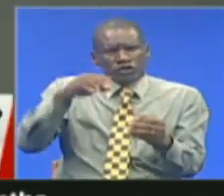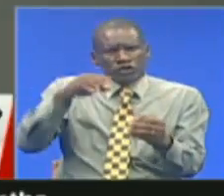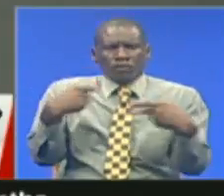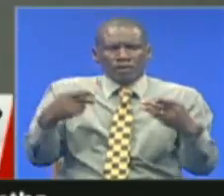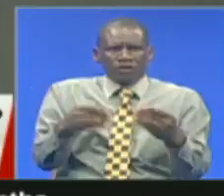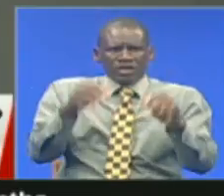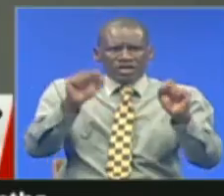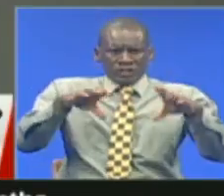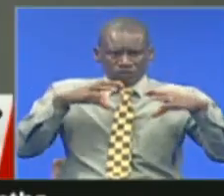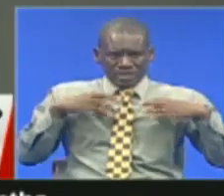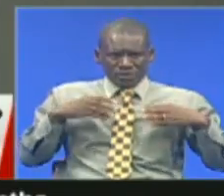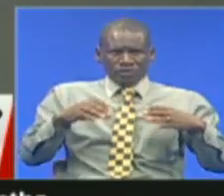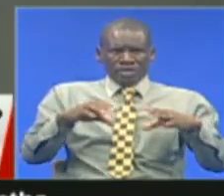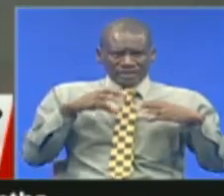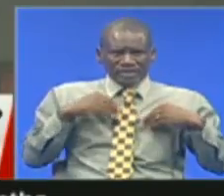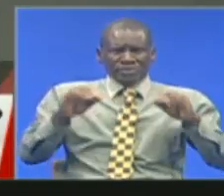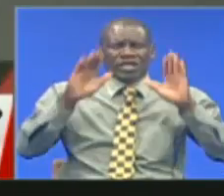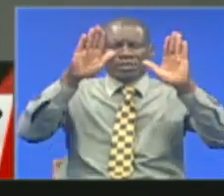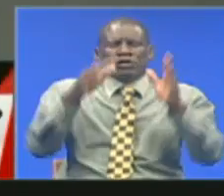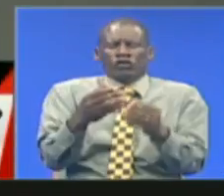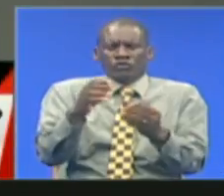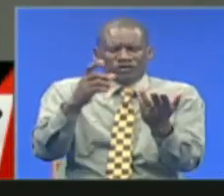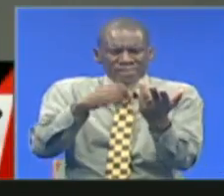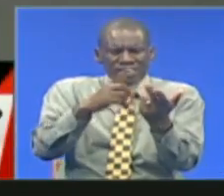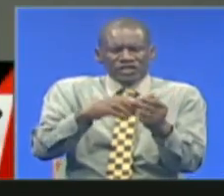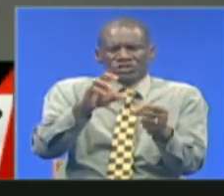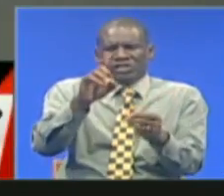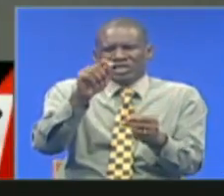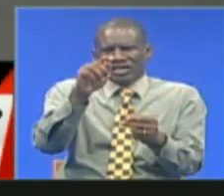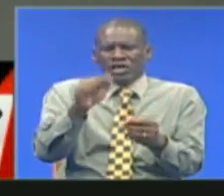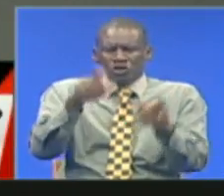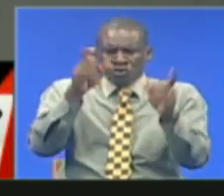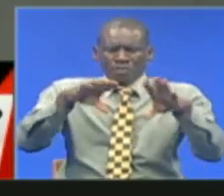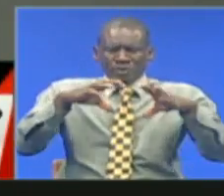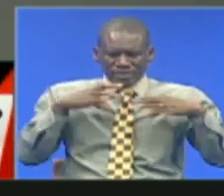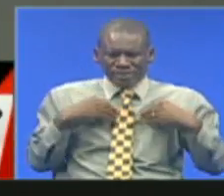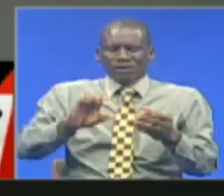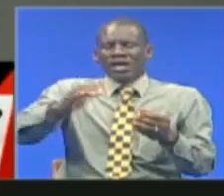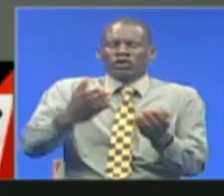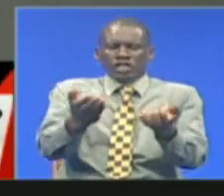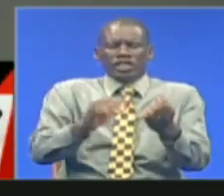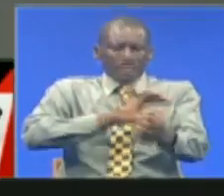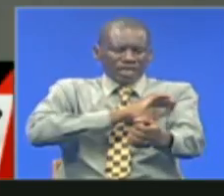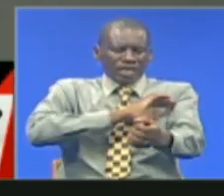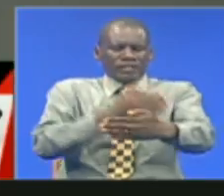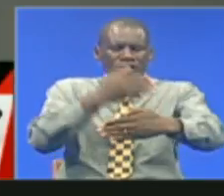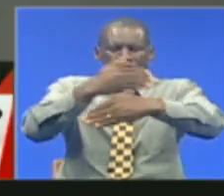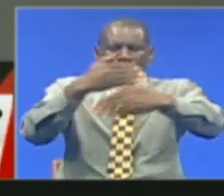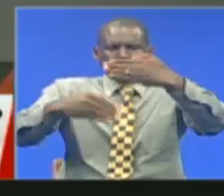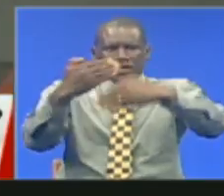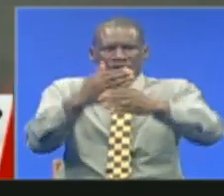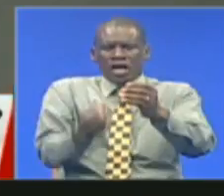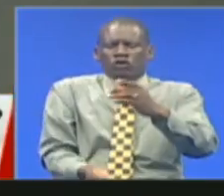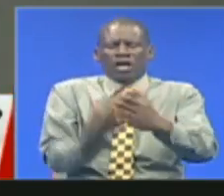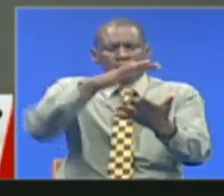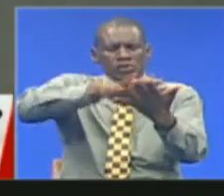do acknowledge the importance of statistical data, we must admit that counties do need capacity building and to put in place